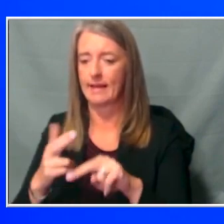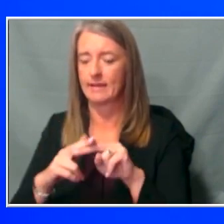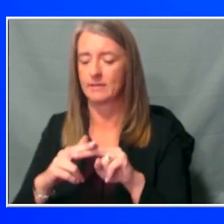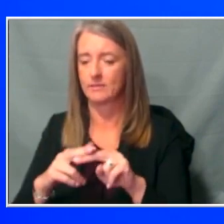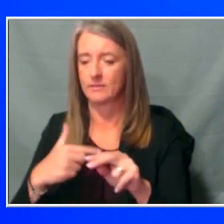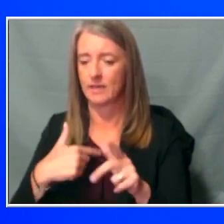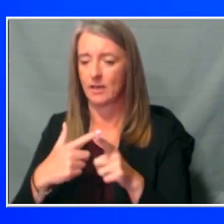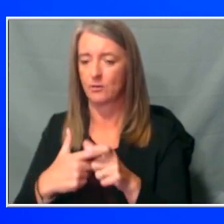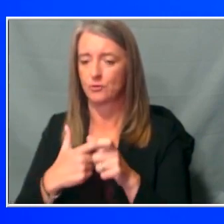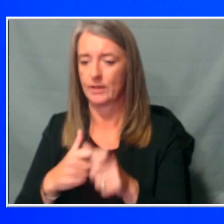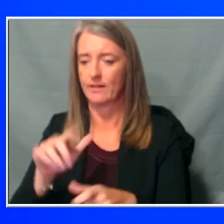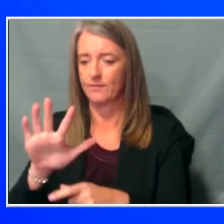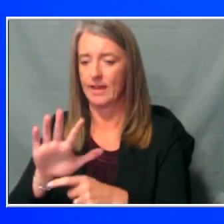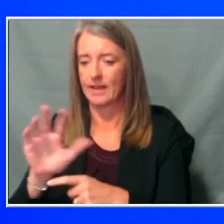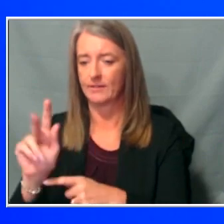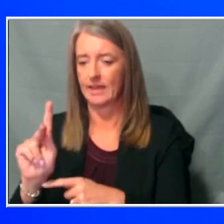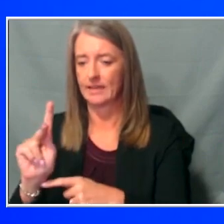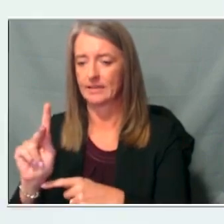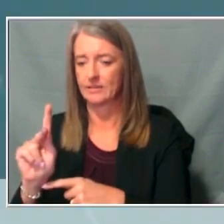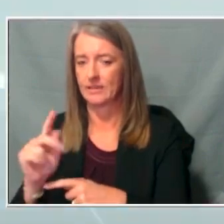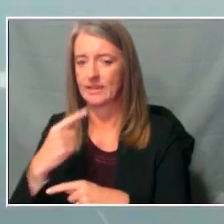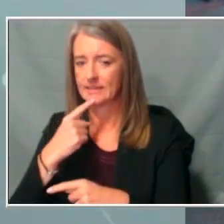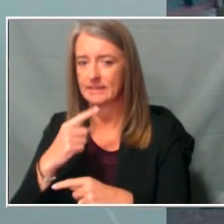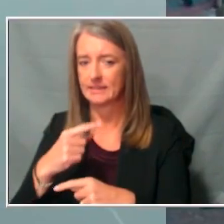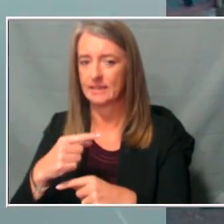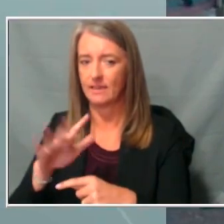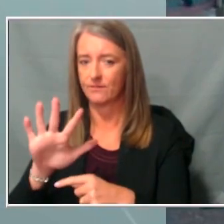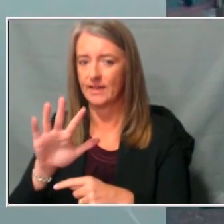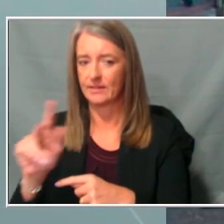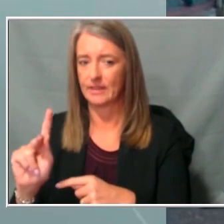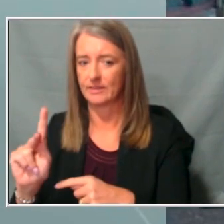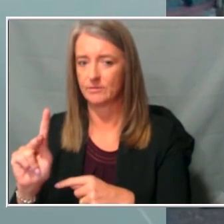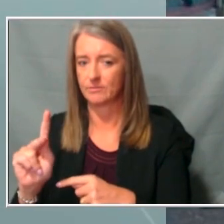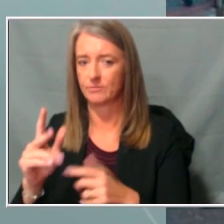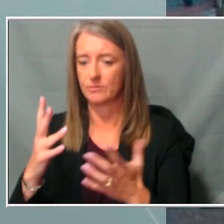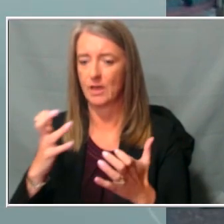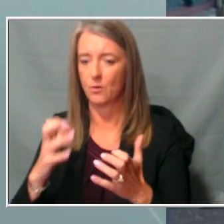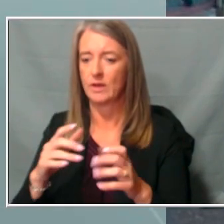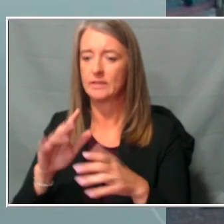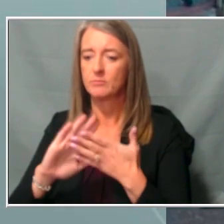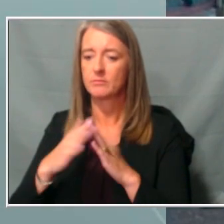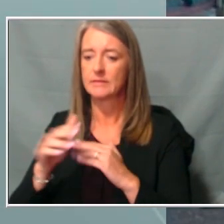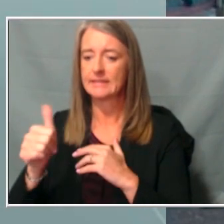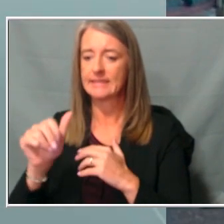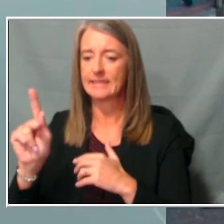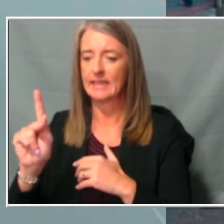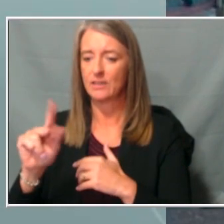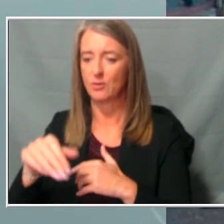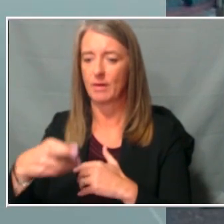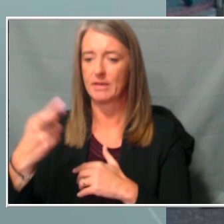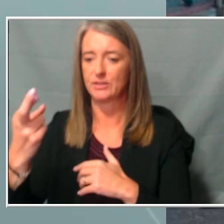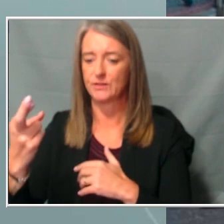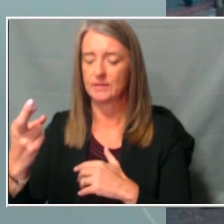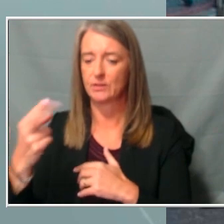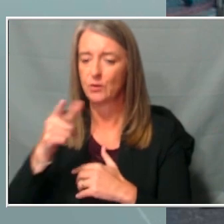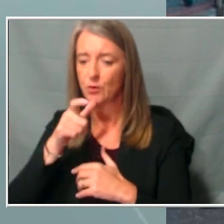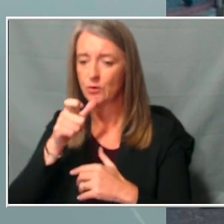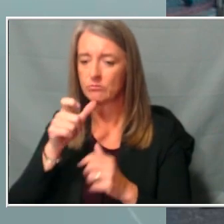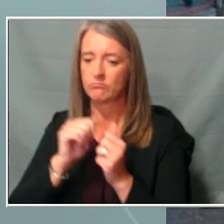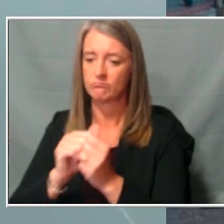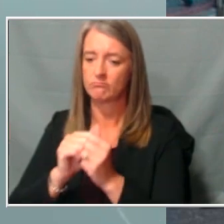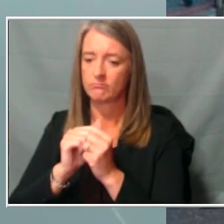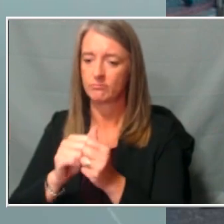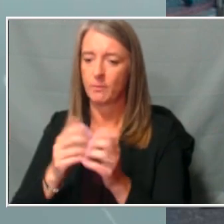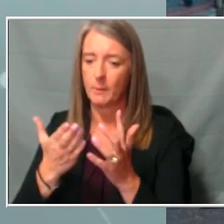running 5Ks. I know they said 10Ks, but I run 5Ks. I want to get to a 10K. Those are my best friends who have been with me through